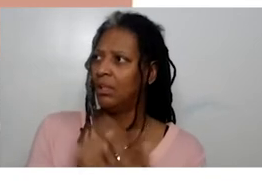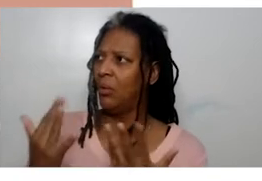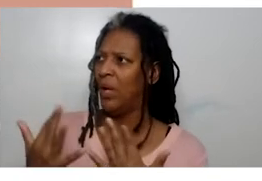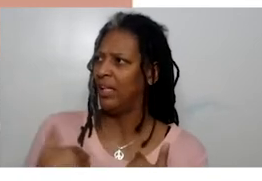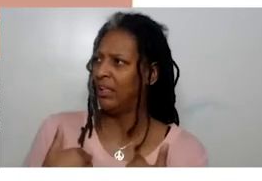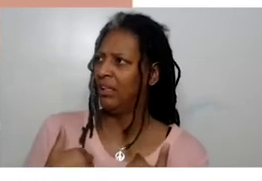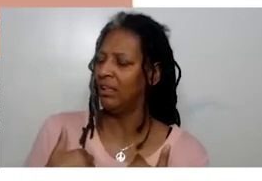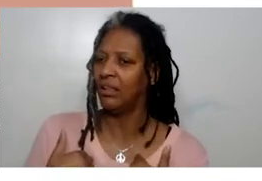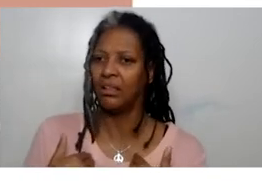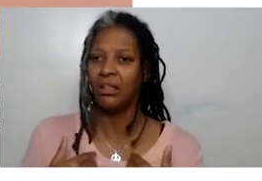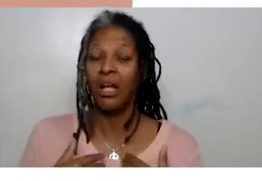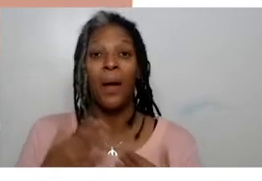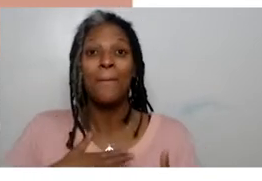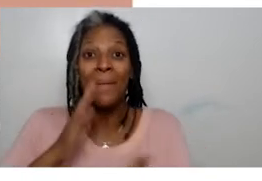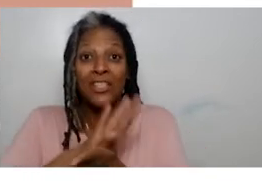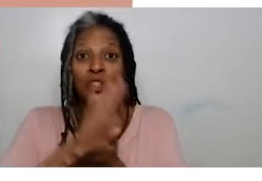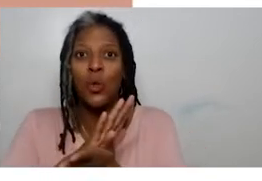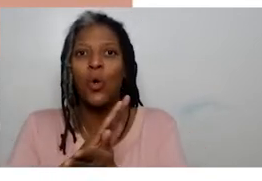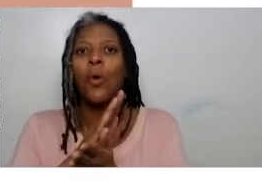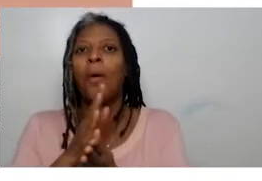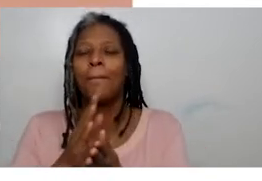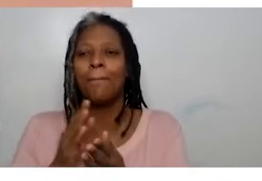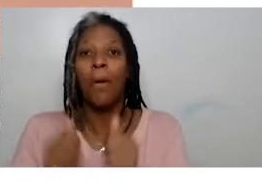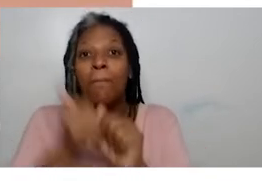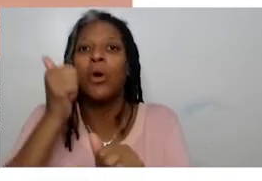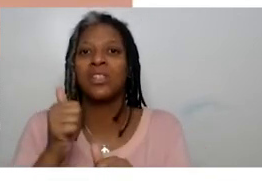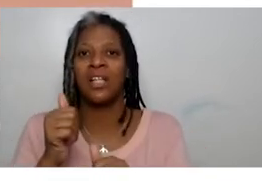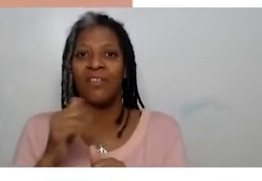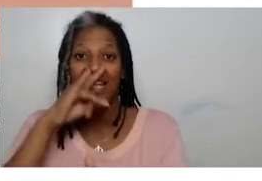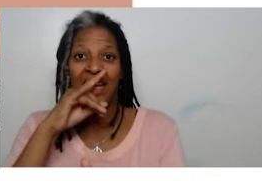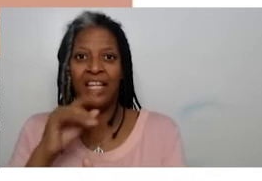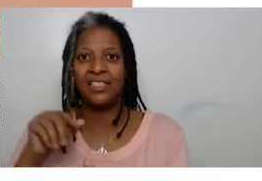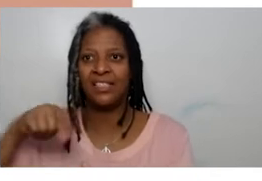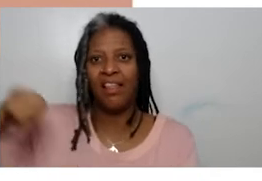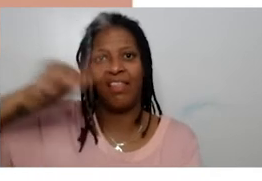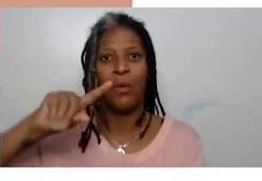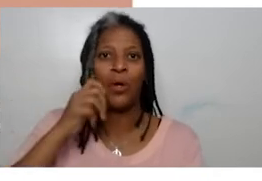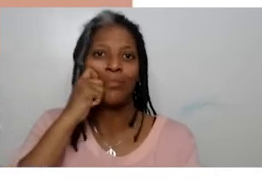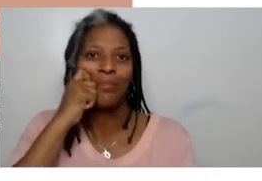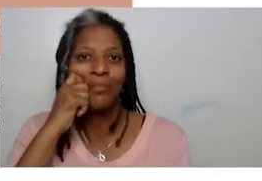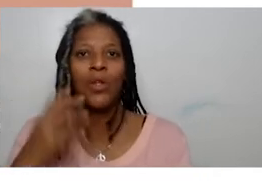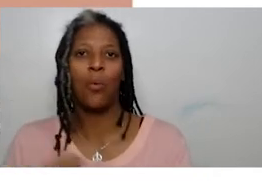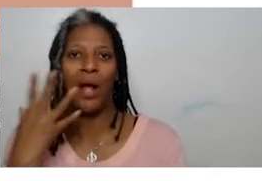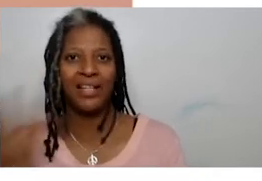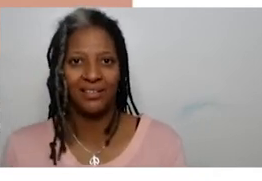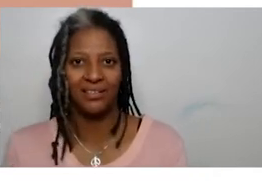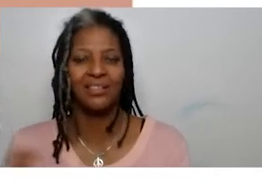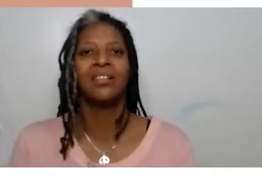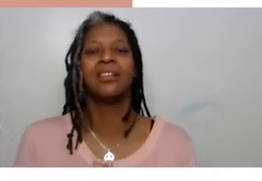up, but I was one of the individuals in my school who, it was 5 of us who were Black and Brown, whether it be